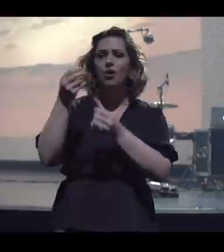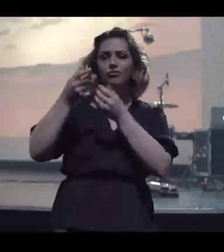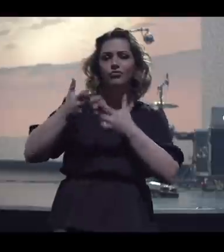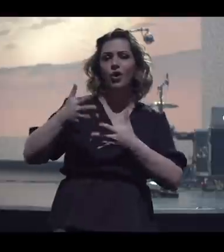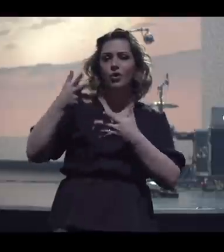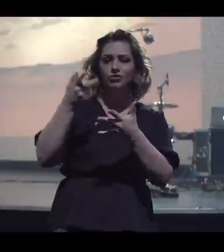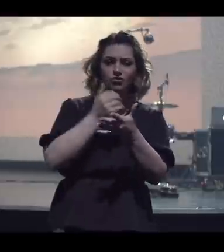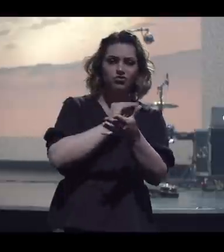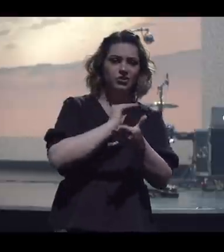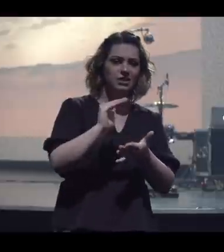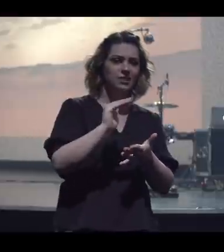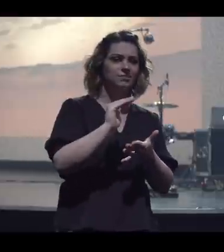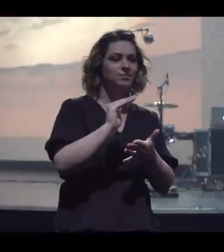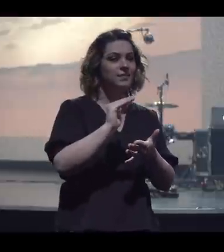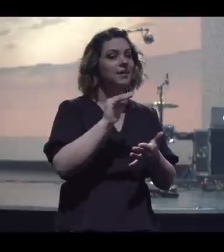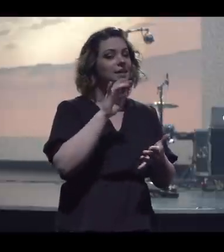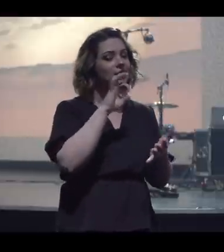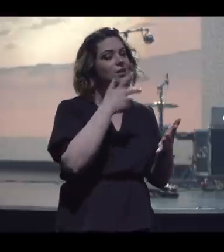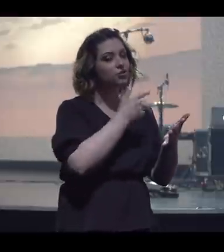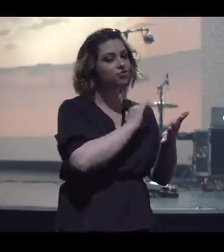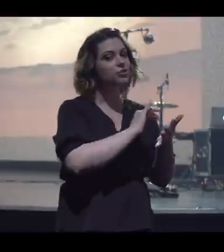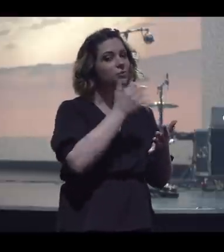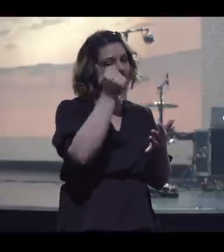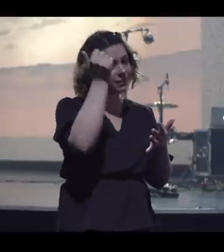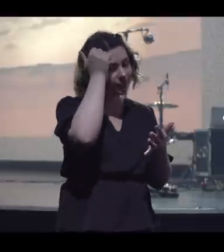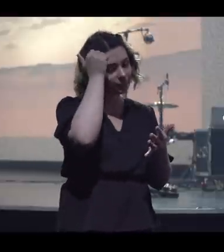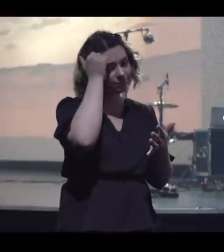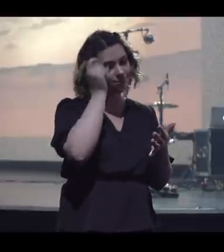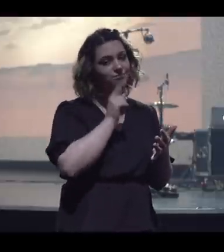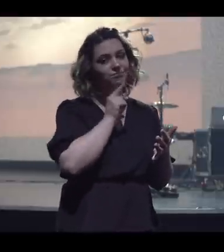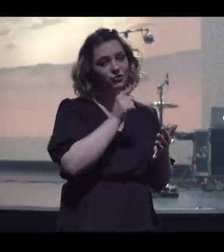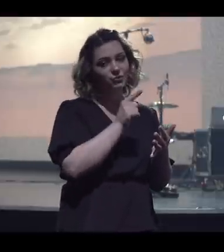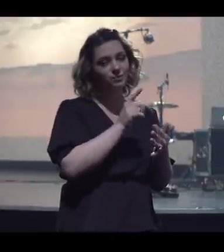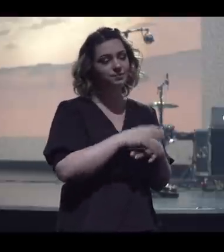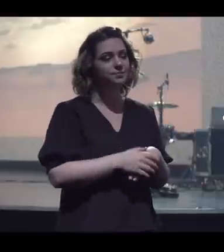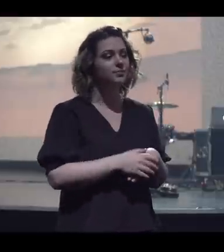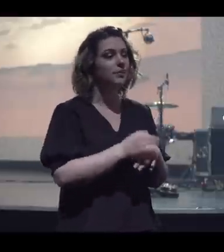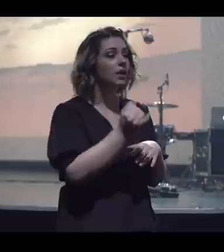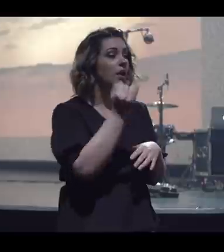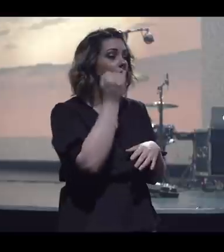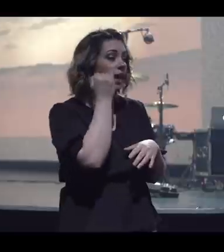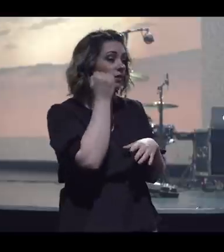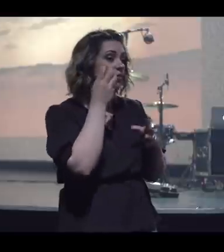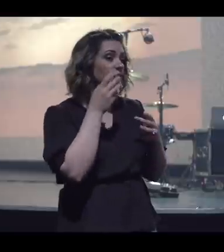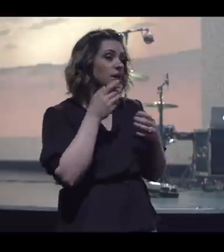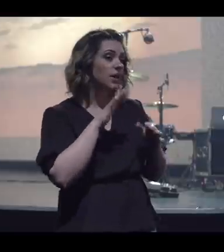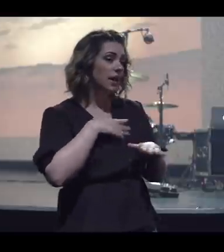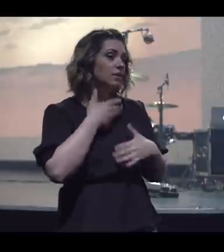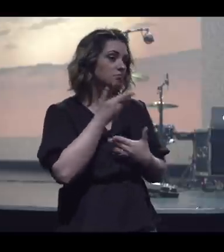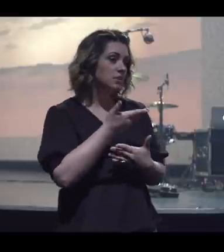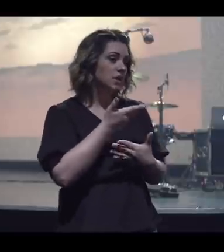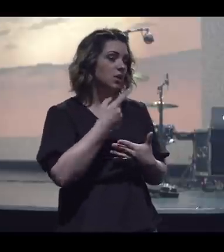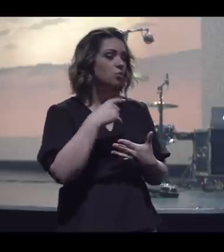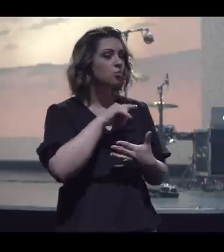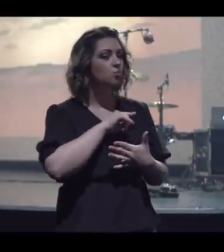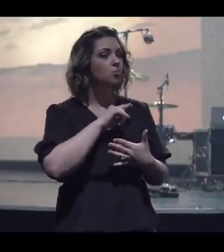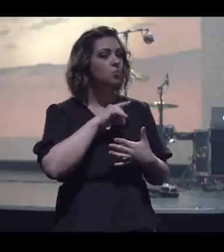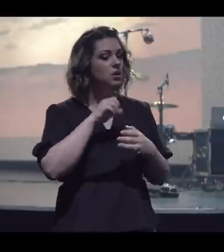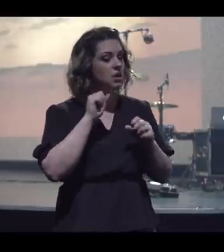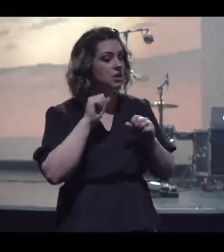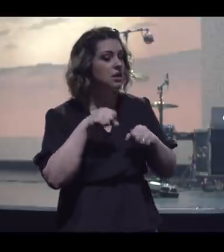And I guess if we admit this, we will better posture ourselves for